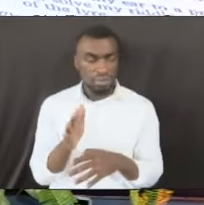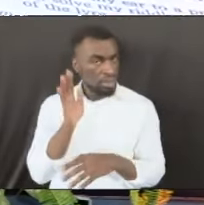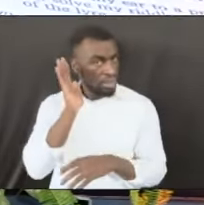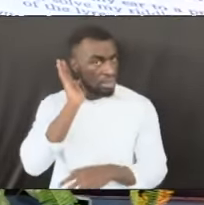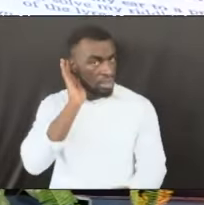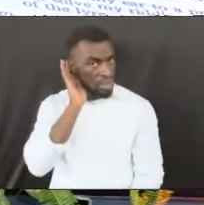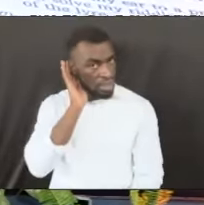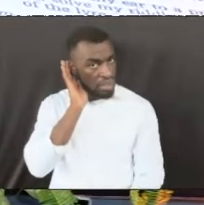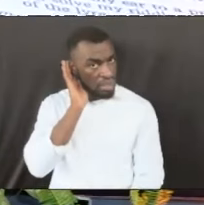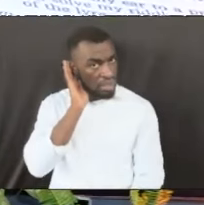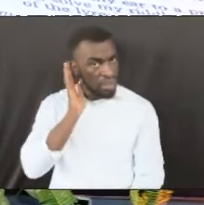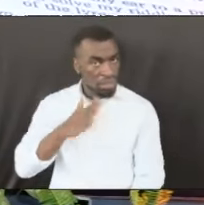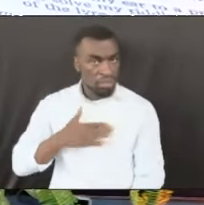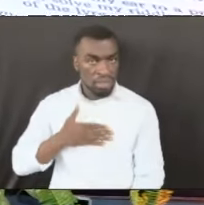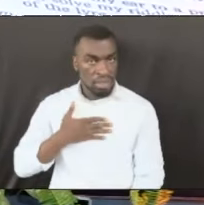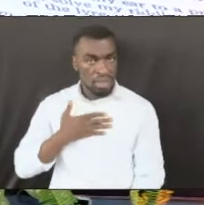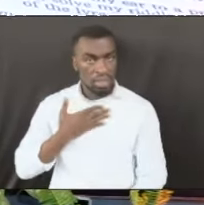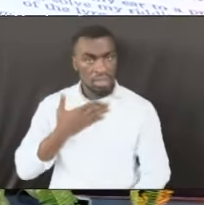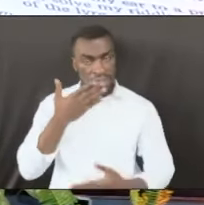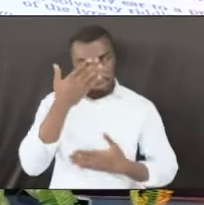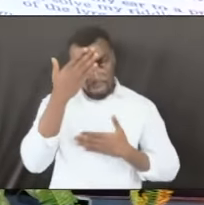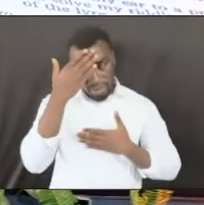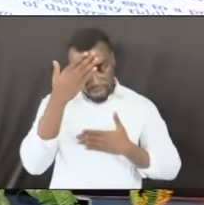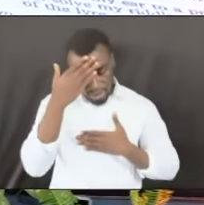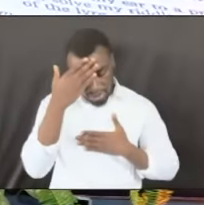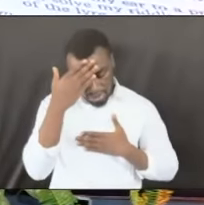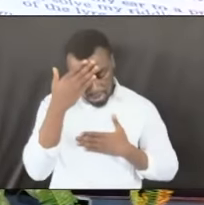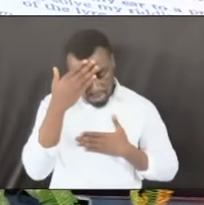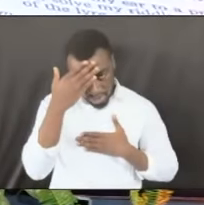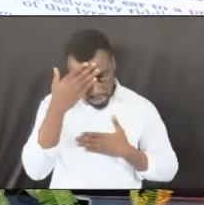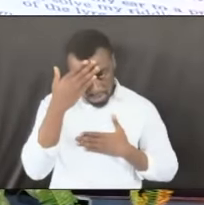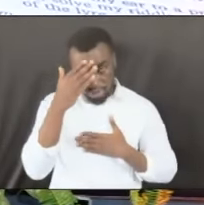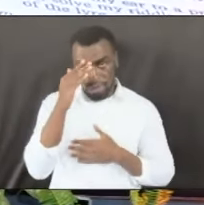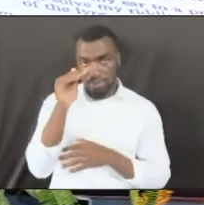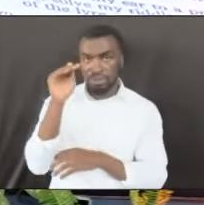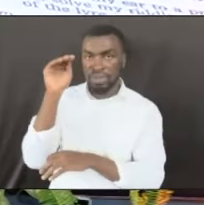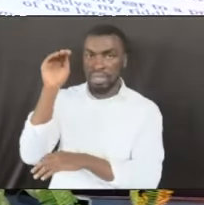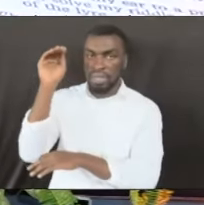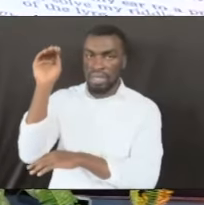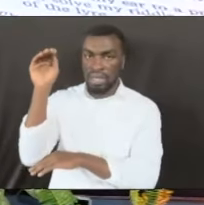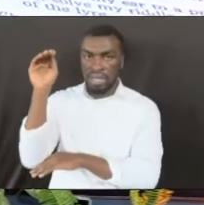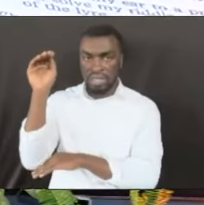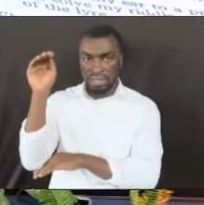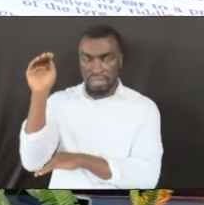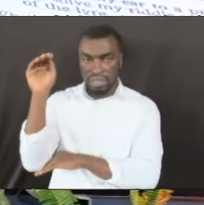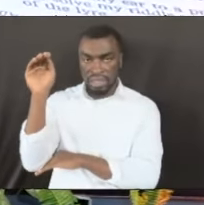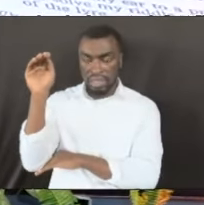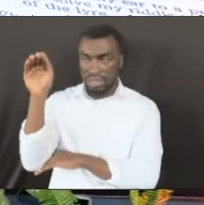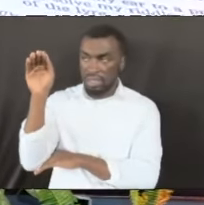Savior, hear my humble